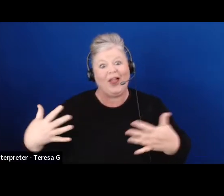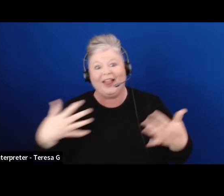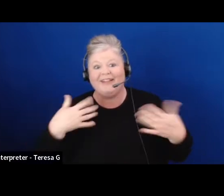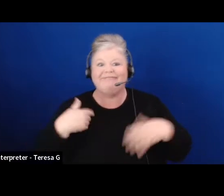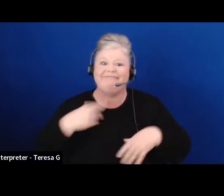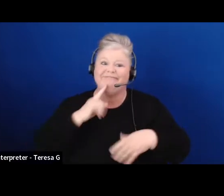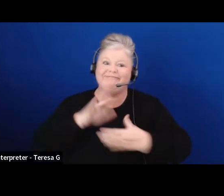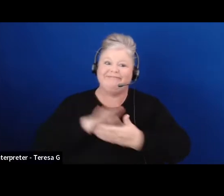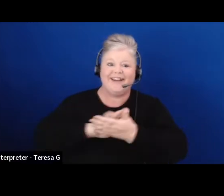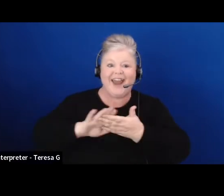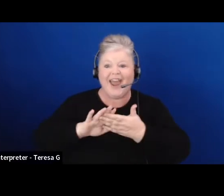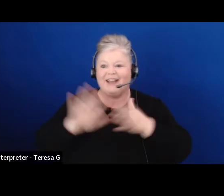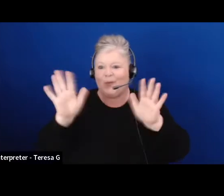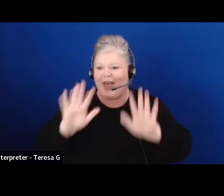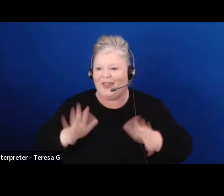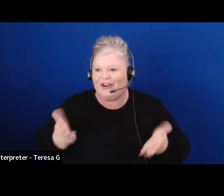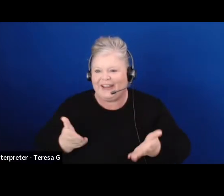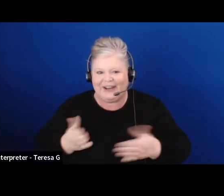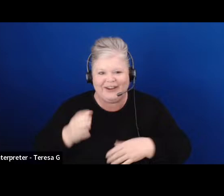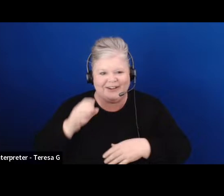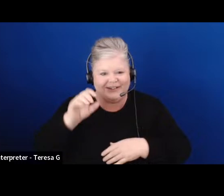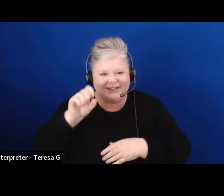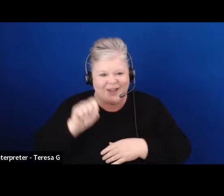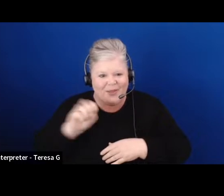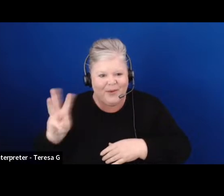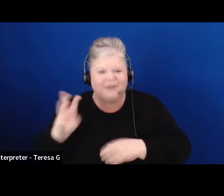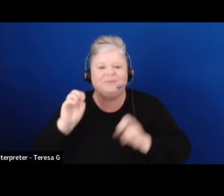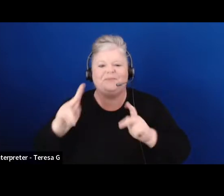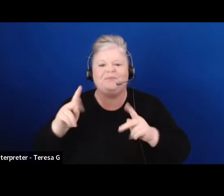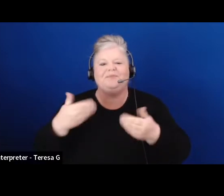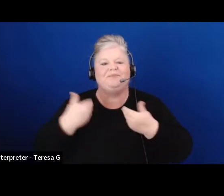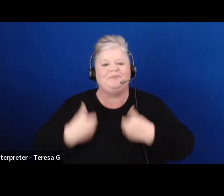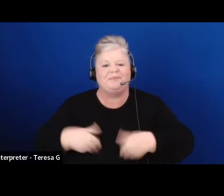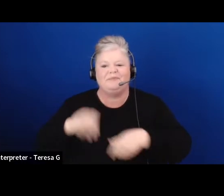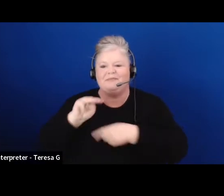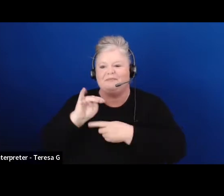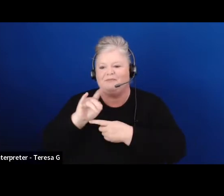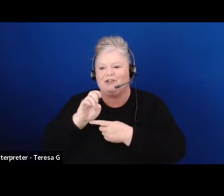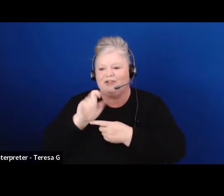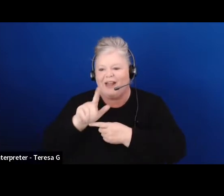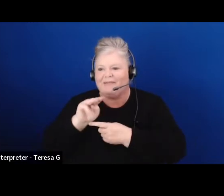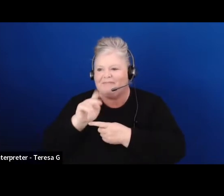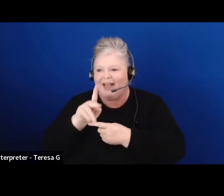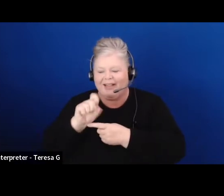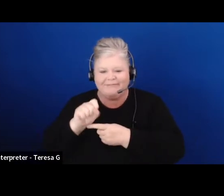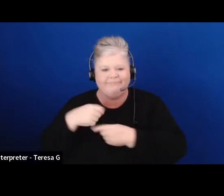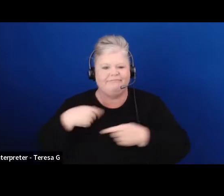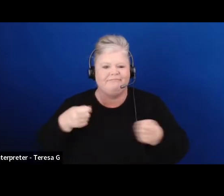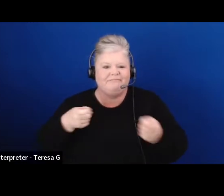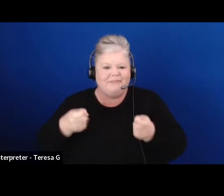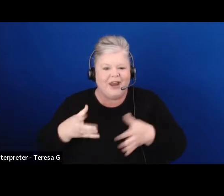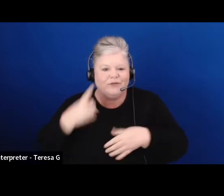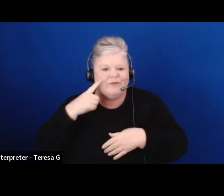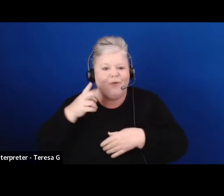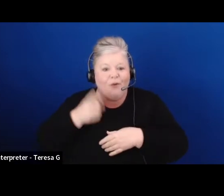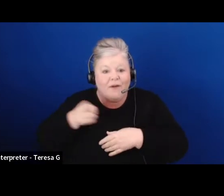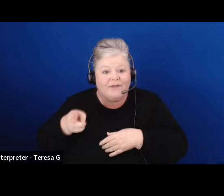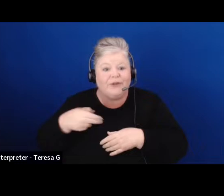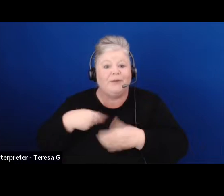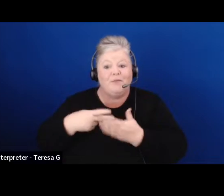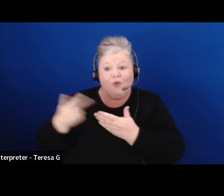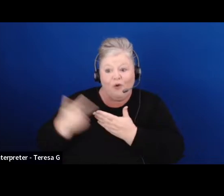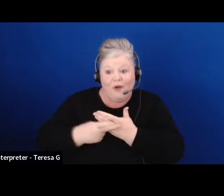Southwest. So I'm Michelle Michaels, and I am the manager of Hard of Hearing Programs and Services